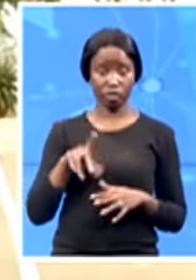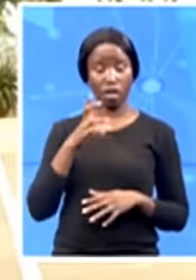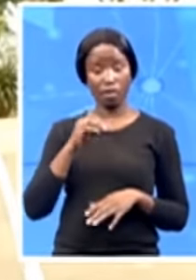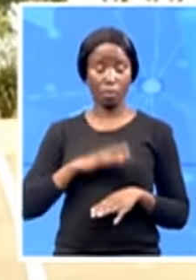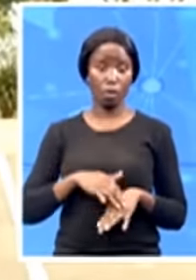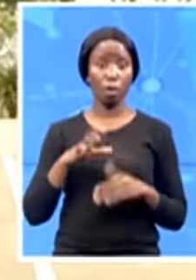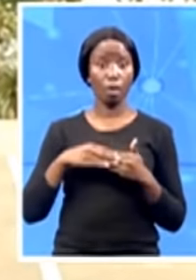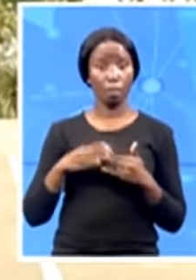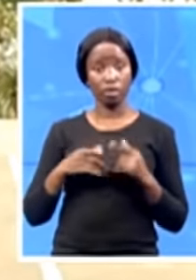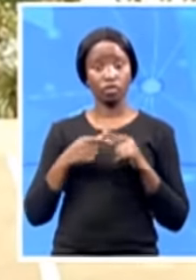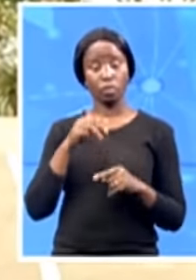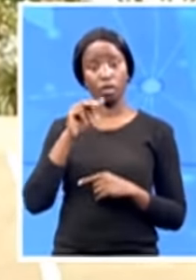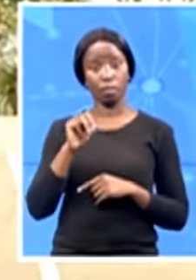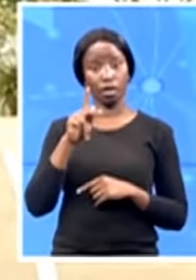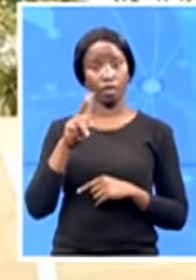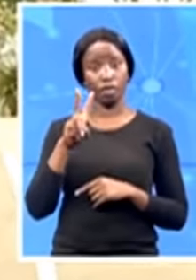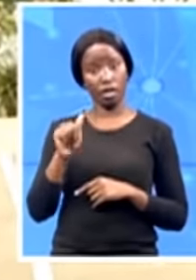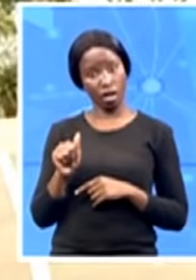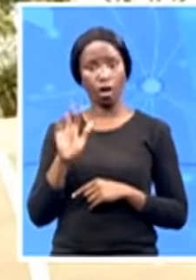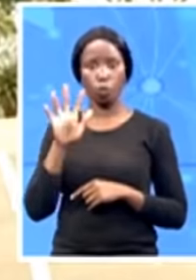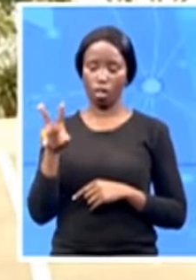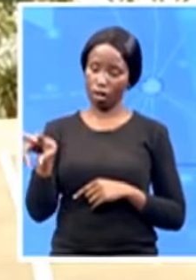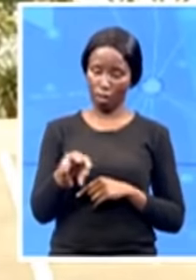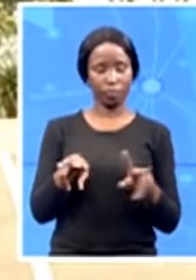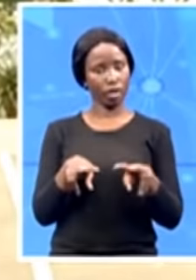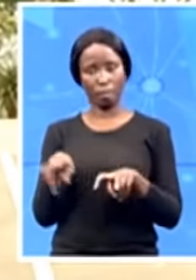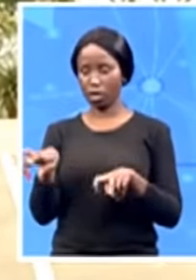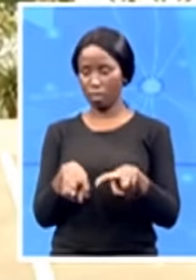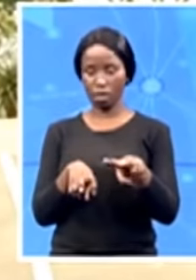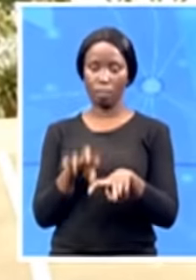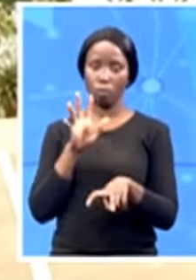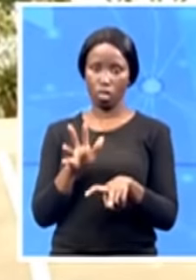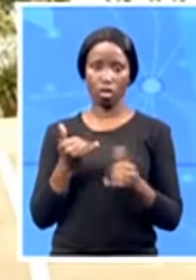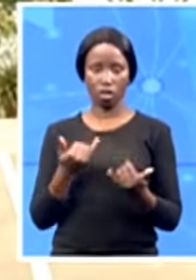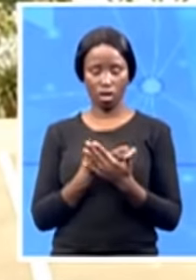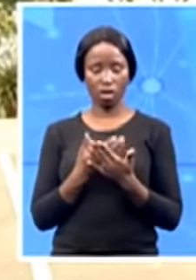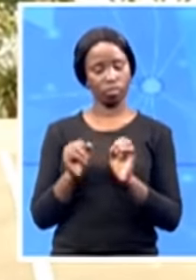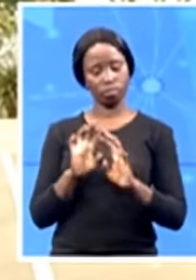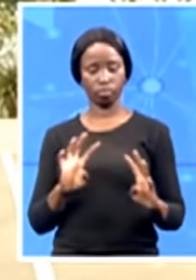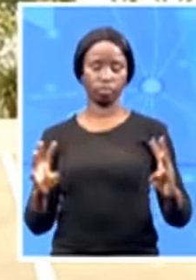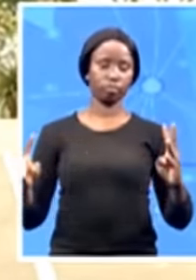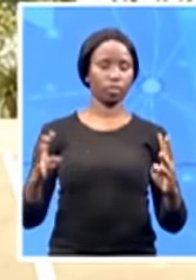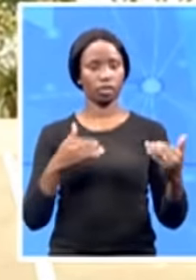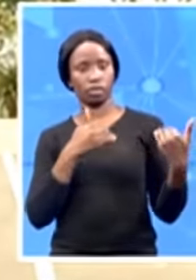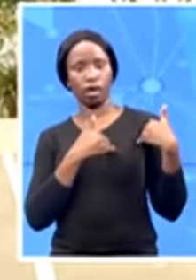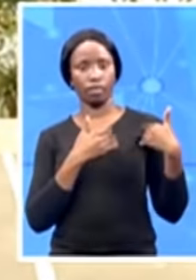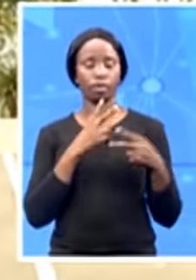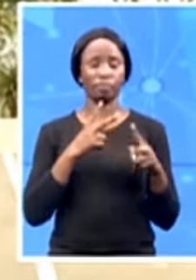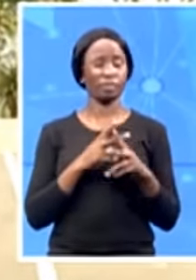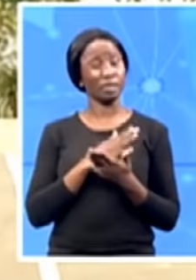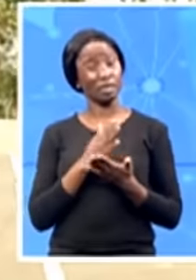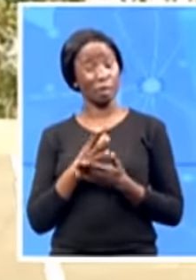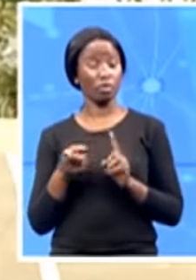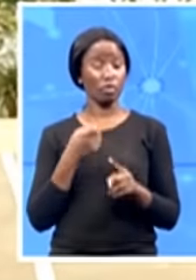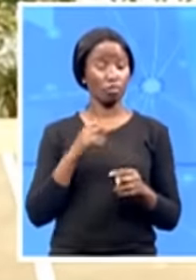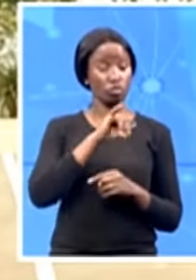to be making their way here to Nkandla. We were told that others would be coming from Johannesburg and provinces like the Free State, of course,